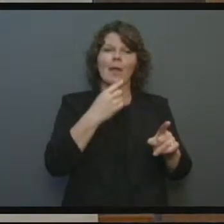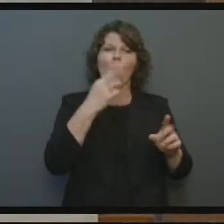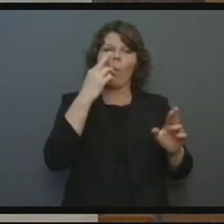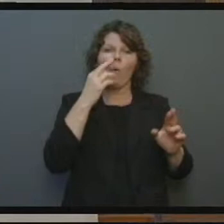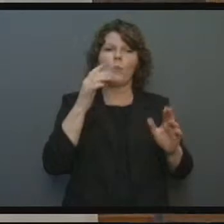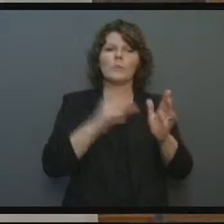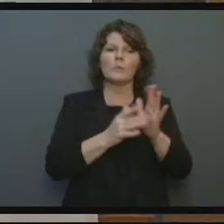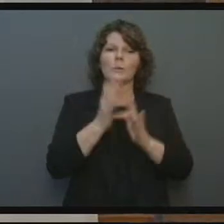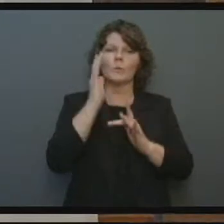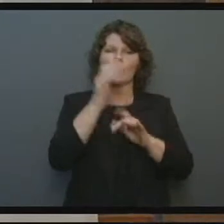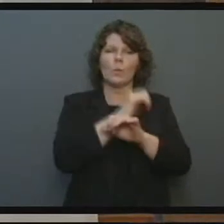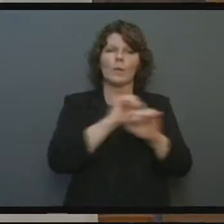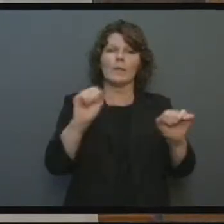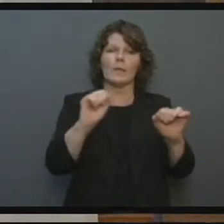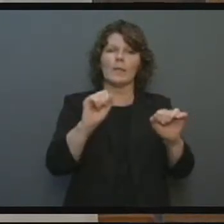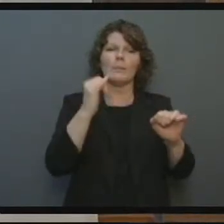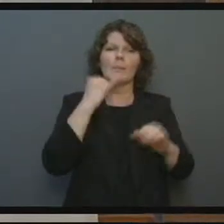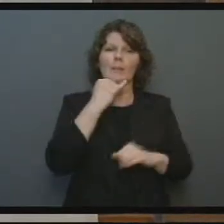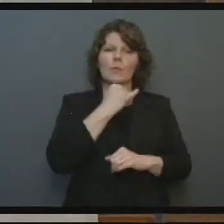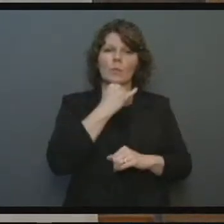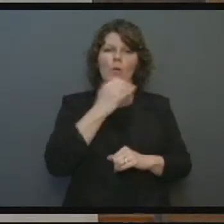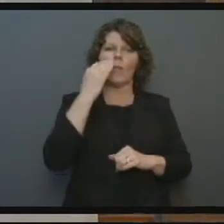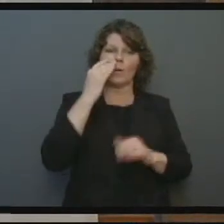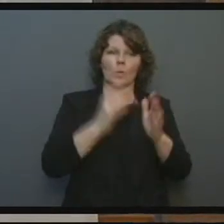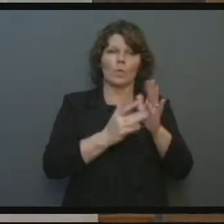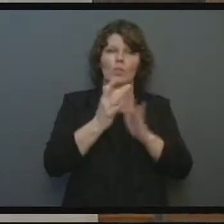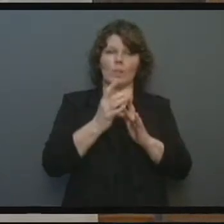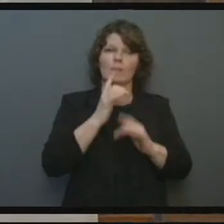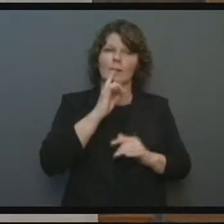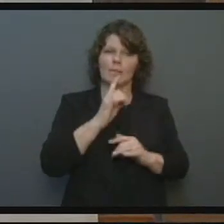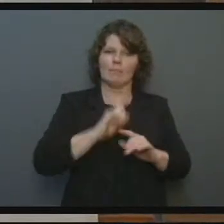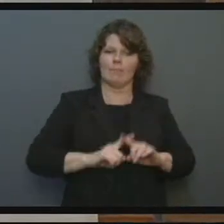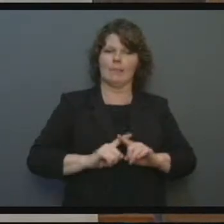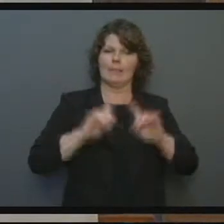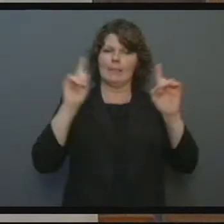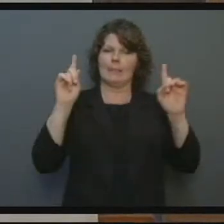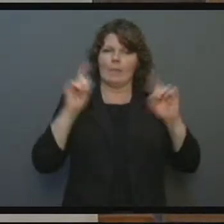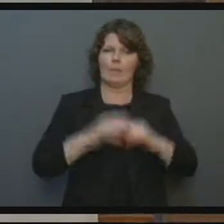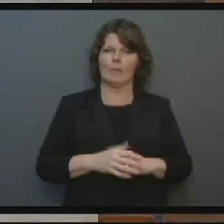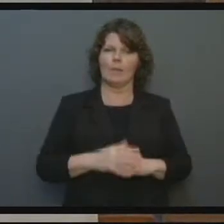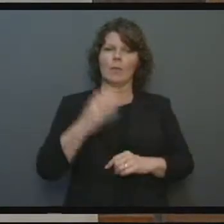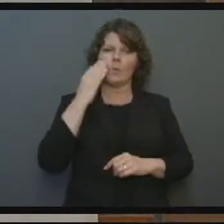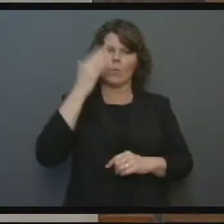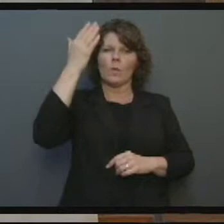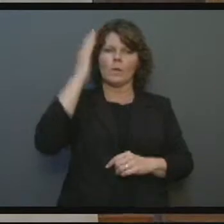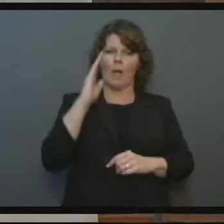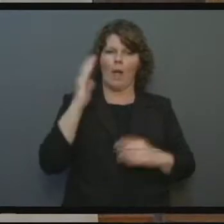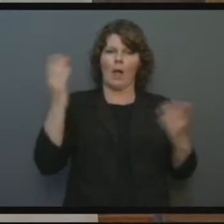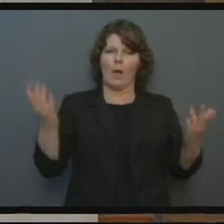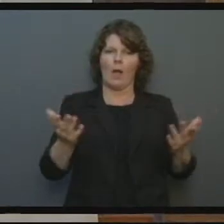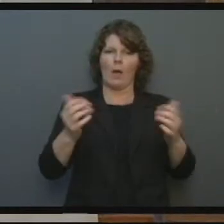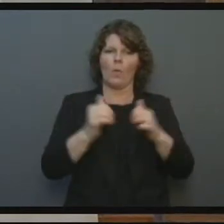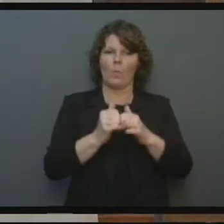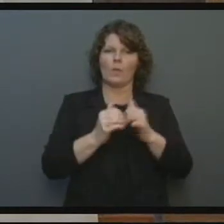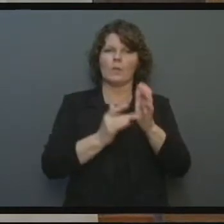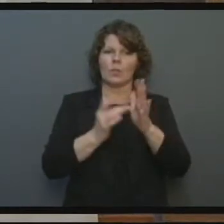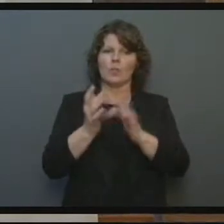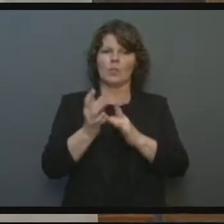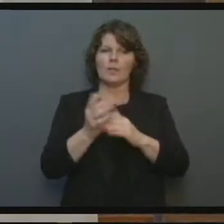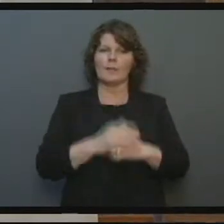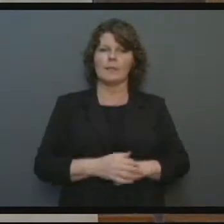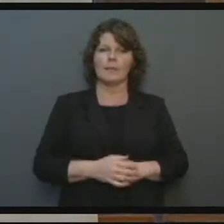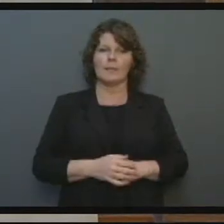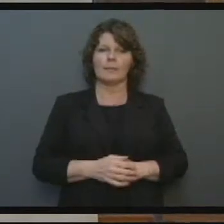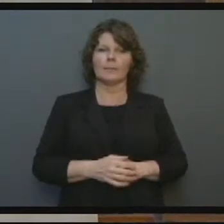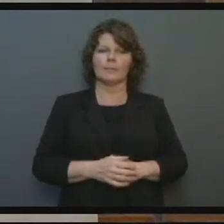Israel." After all, they knew that this Jesus was something different. They knew that God was present where Jesus was. Now, it